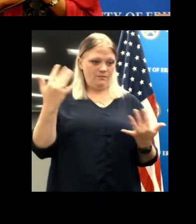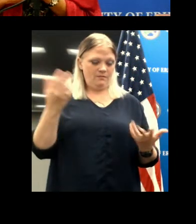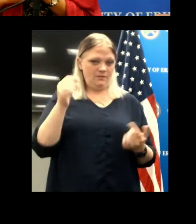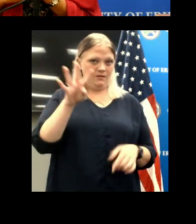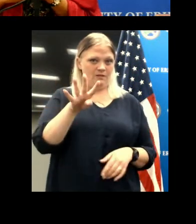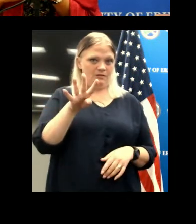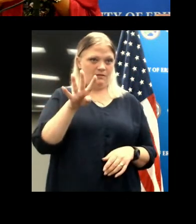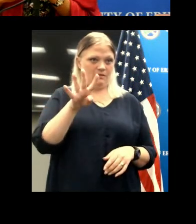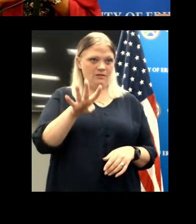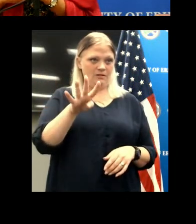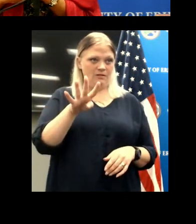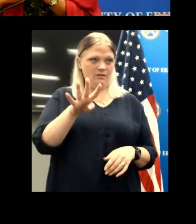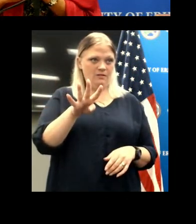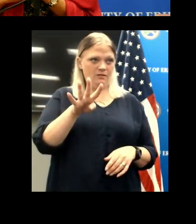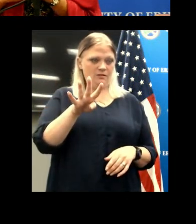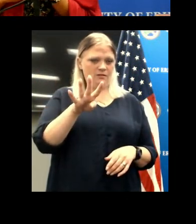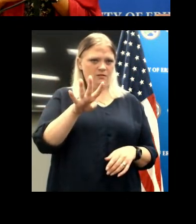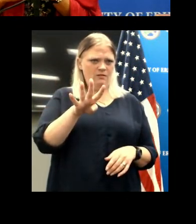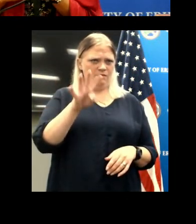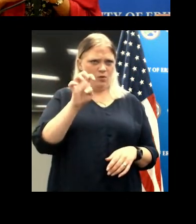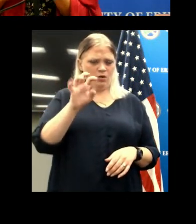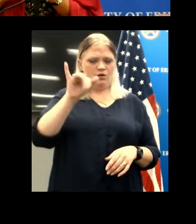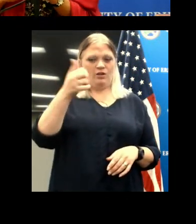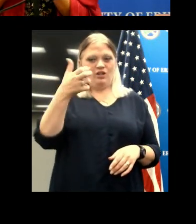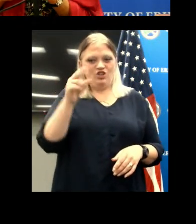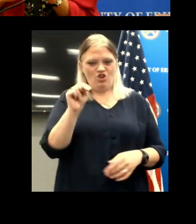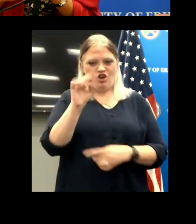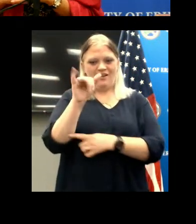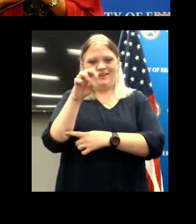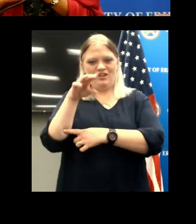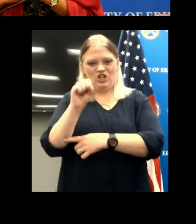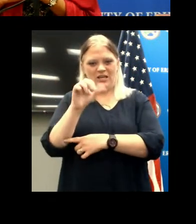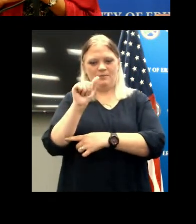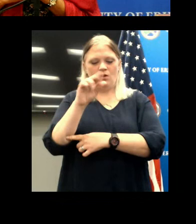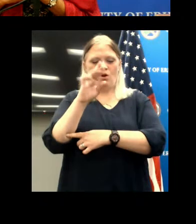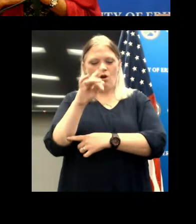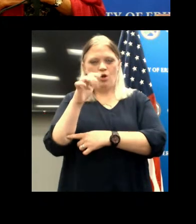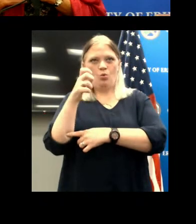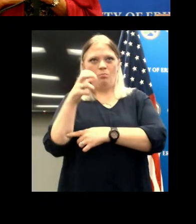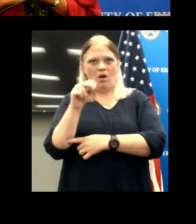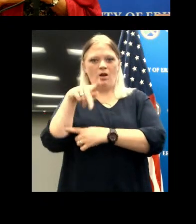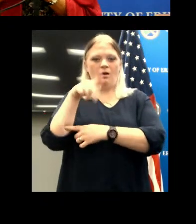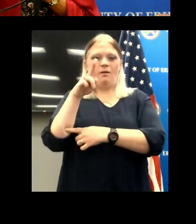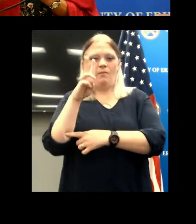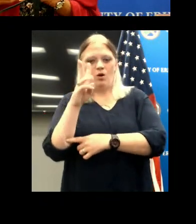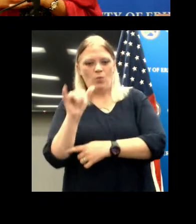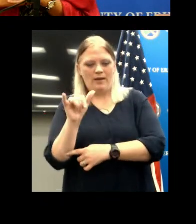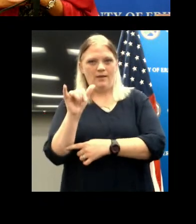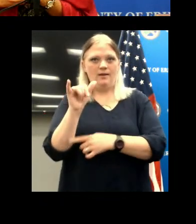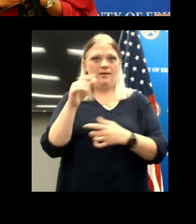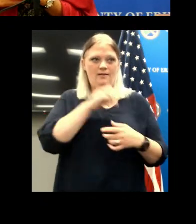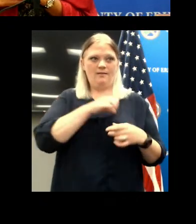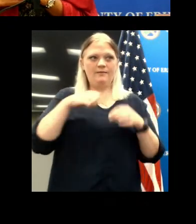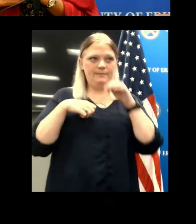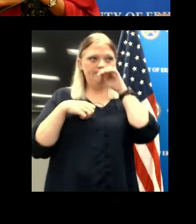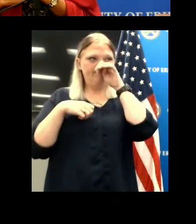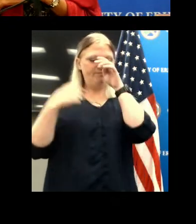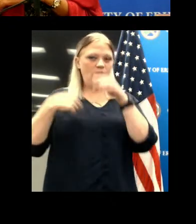400 John James Audubon Parkway in Amherst. So we're going to be